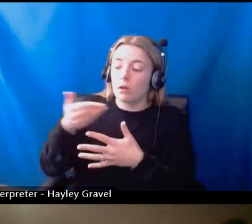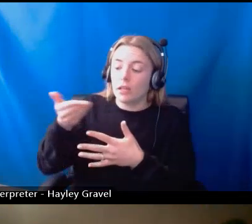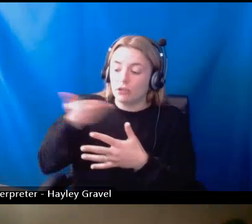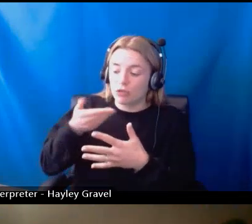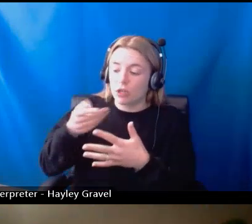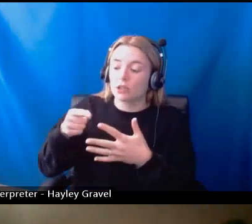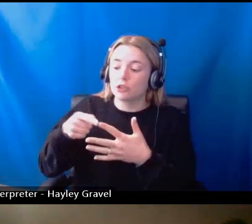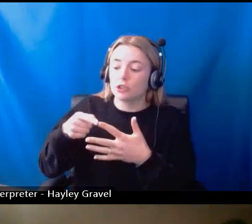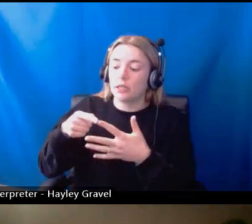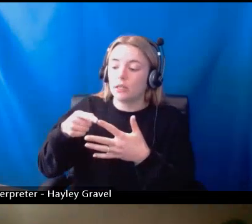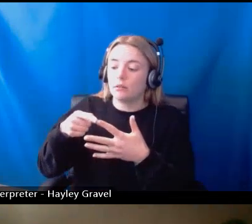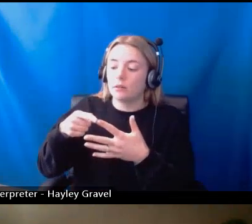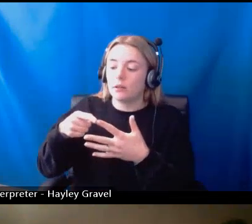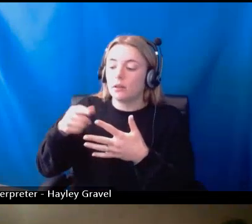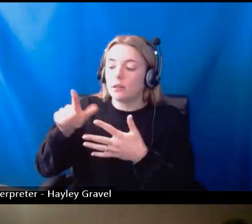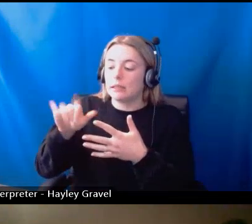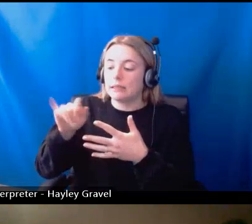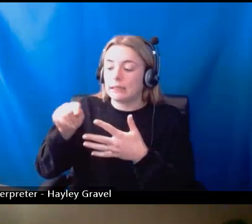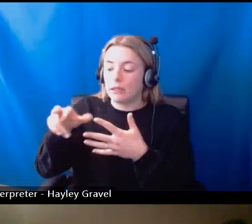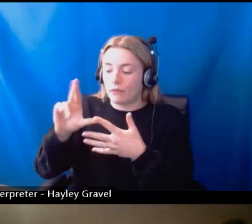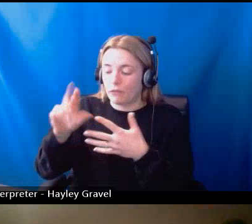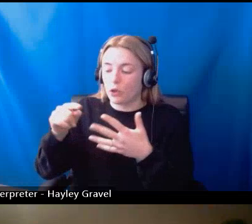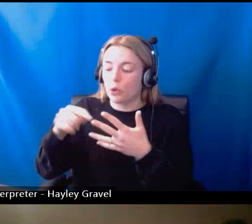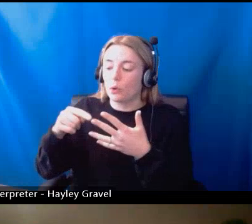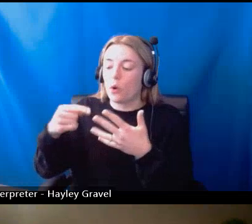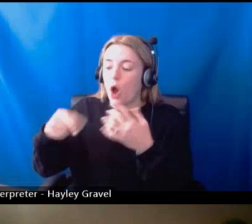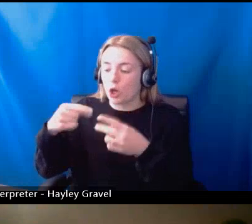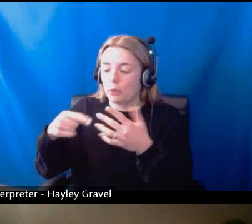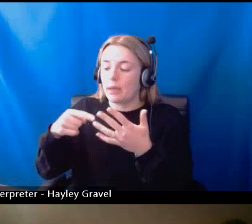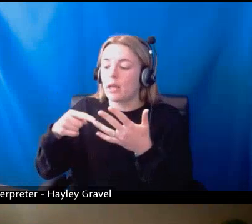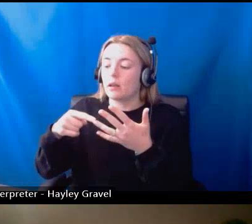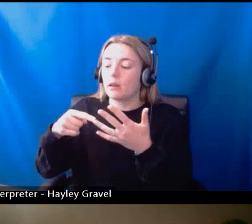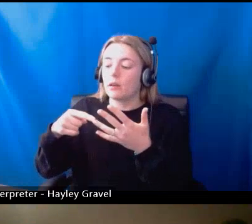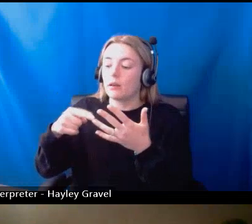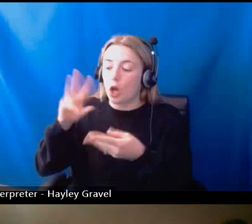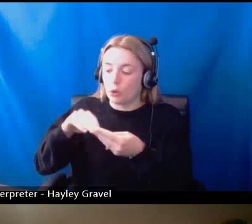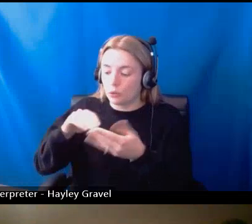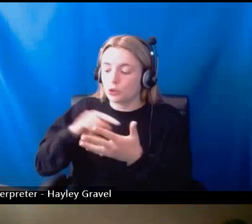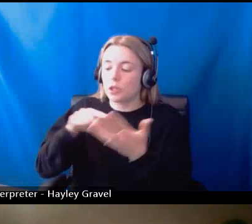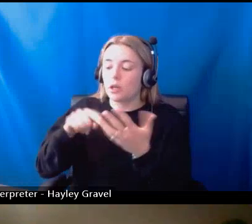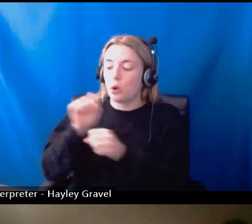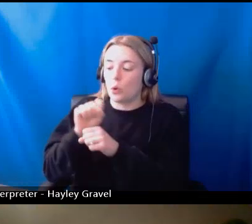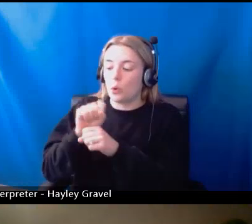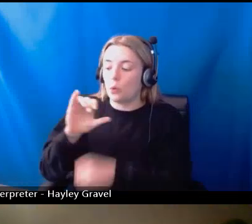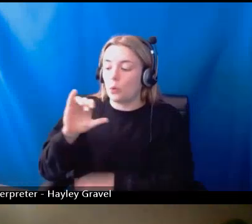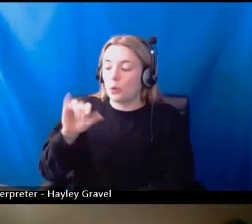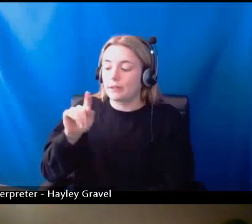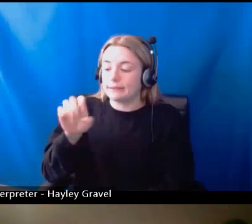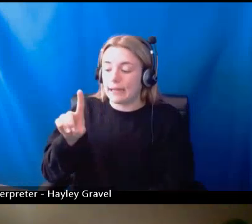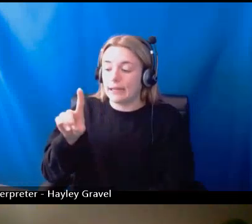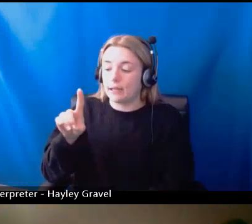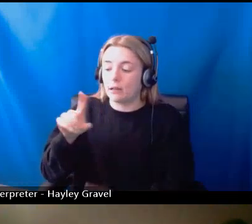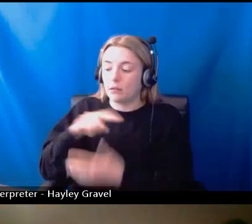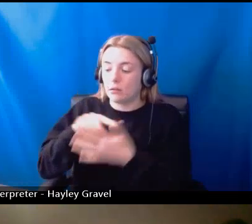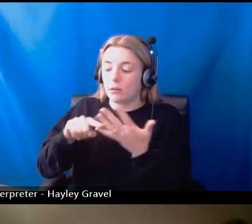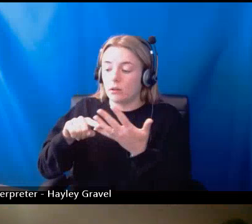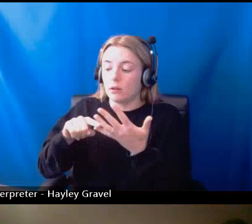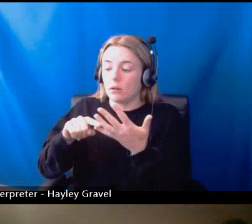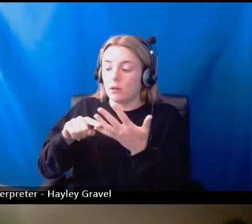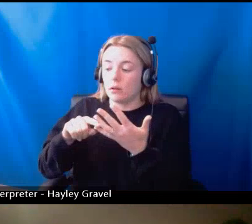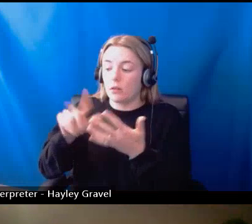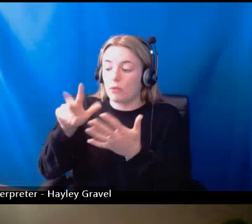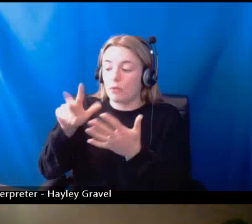No proposal. Oh, just the lit review. Introduction, lit review, argument, conclusion.